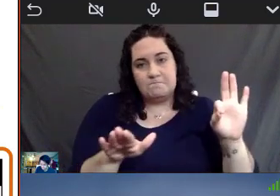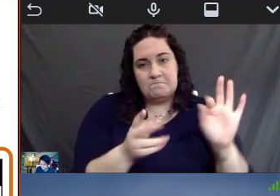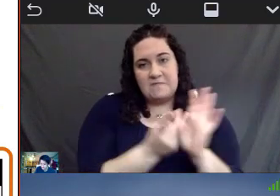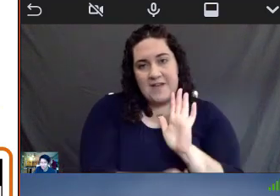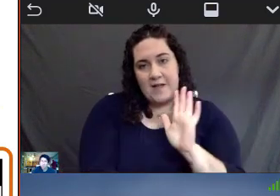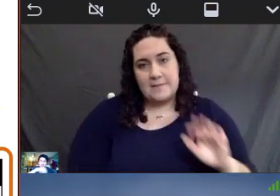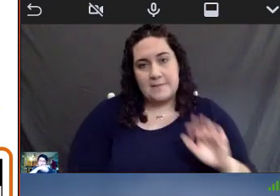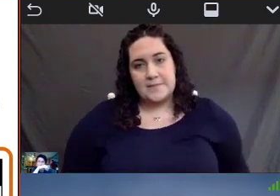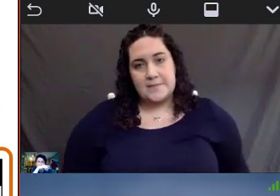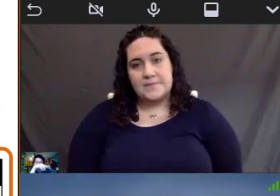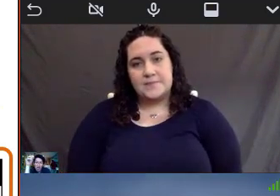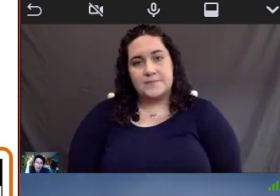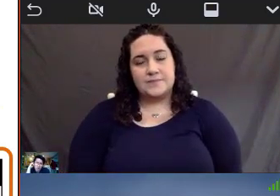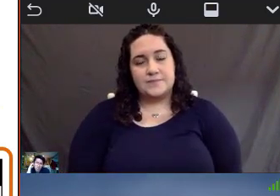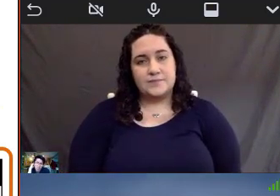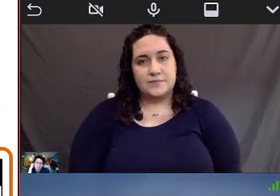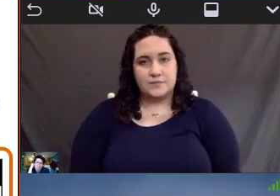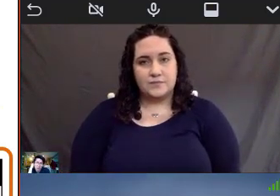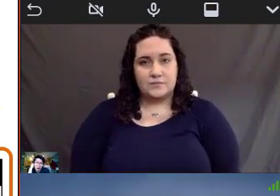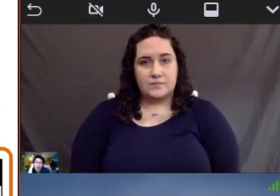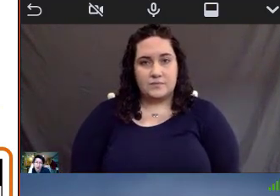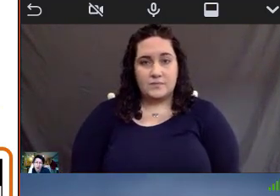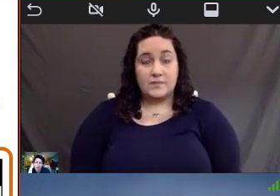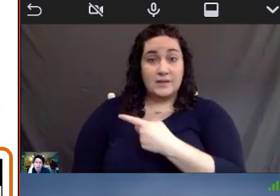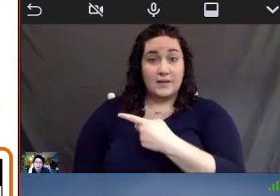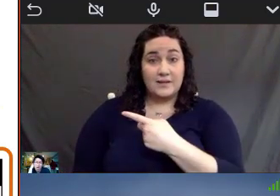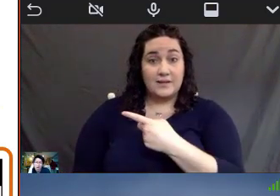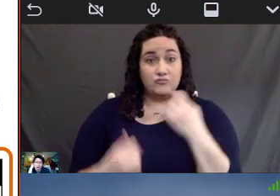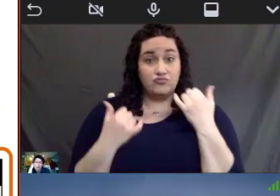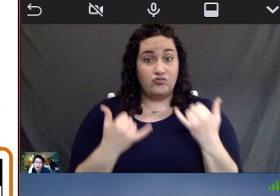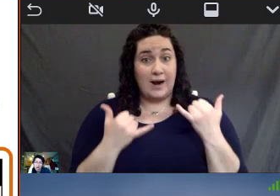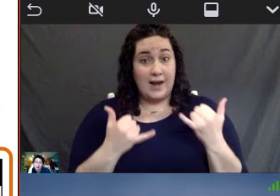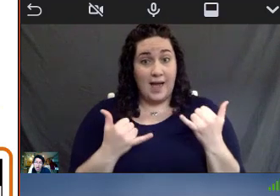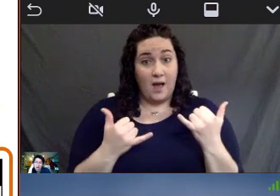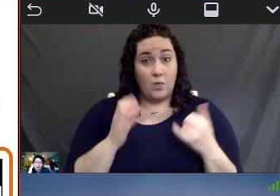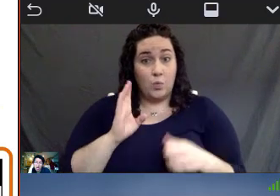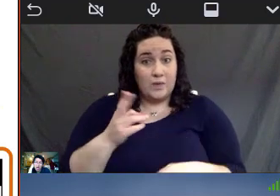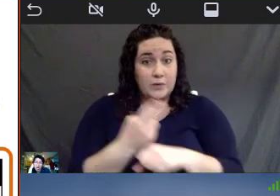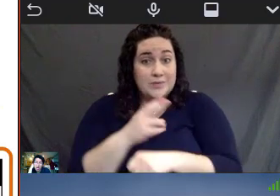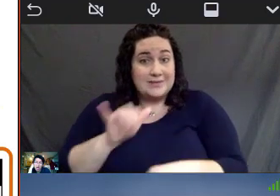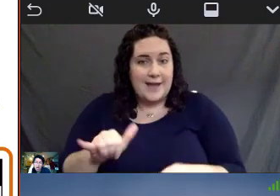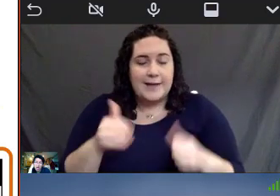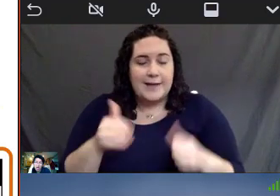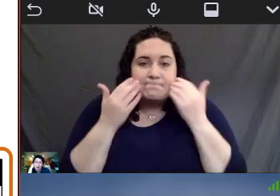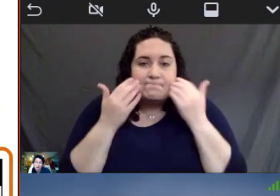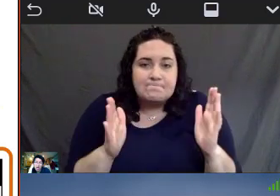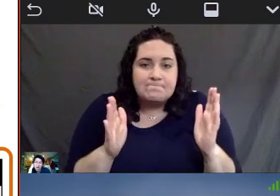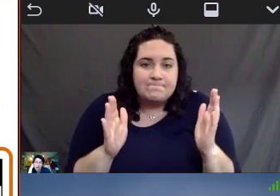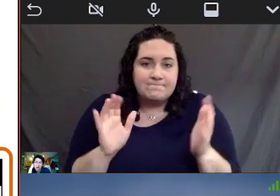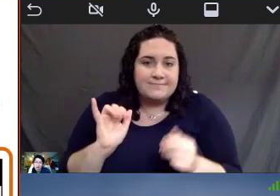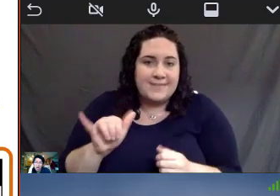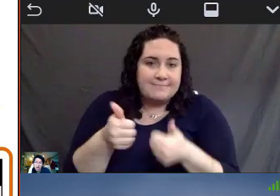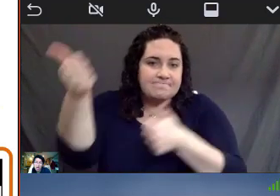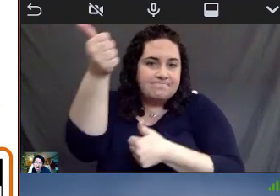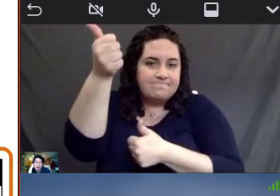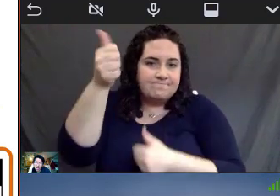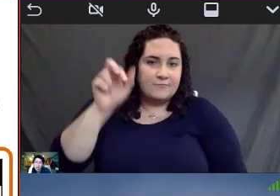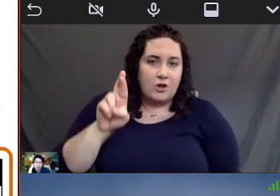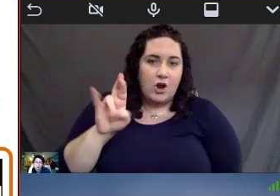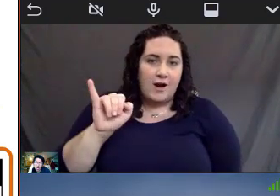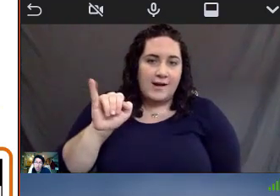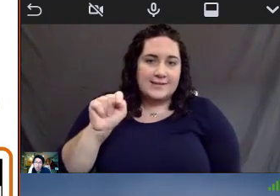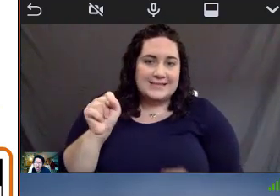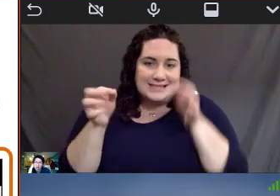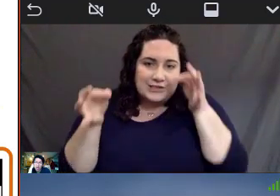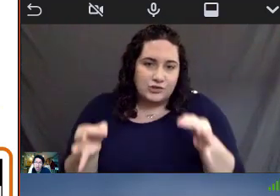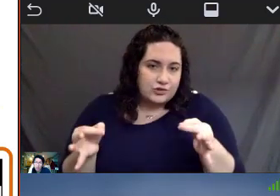you know, there's some logic to decisions that can be made based on where you sit in the letter